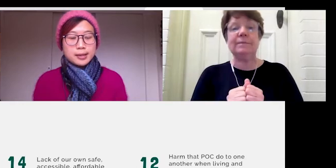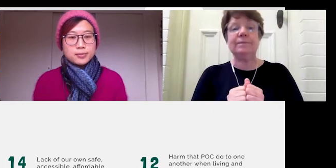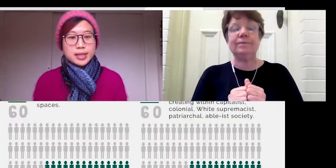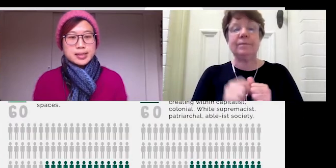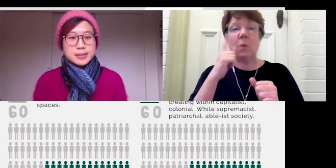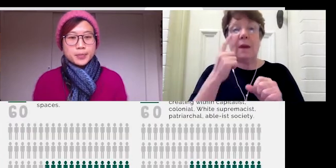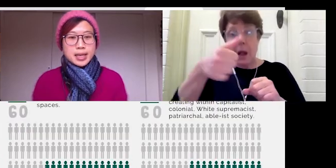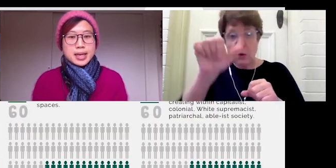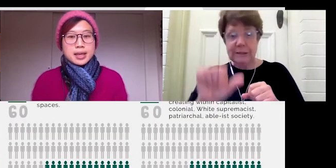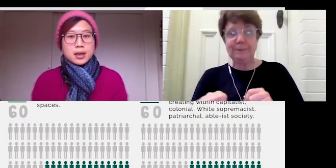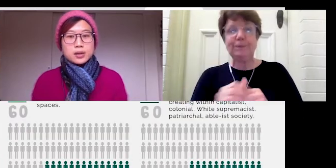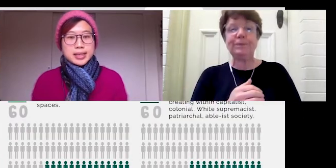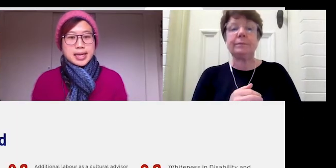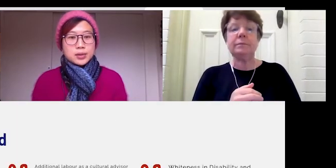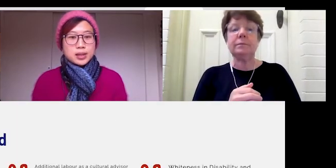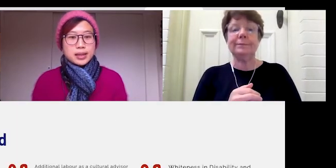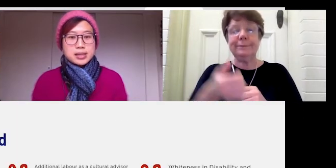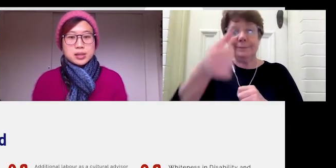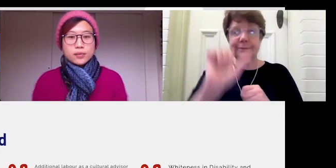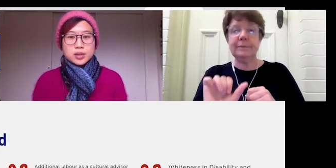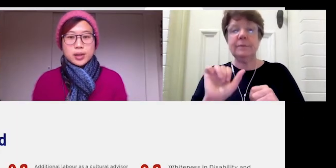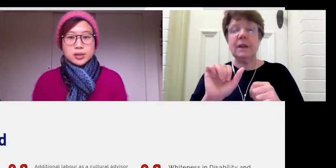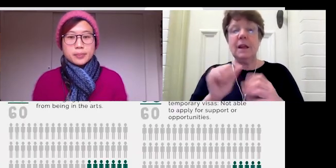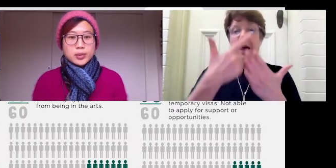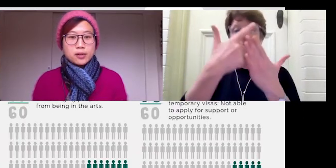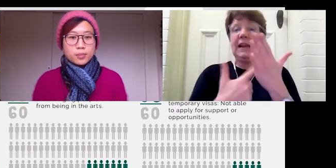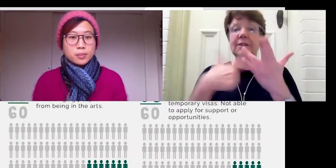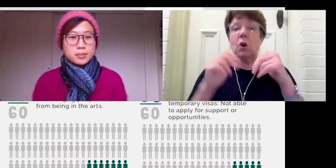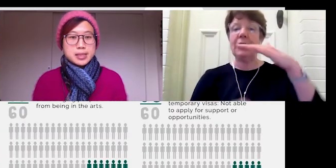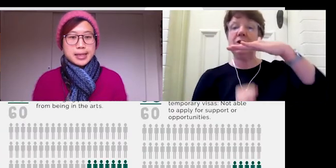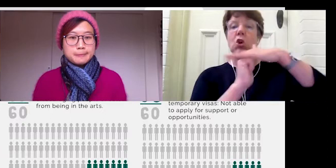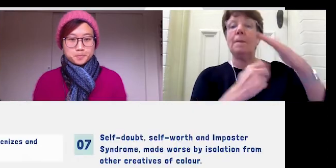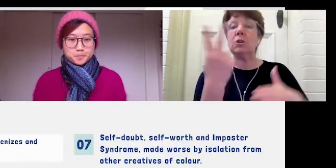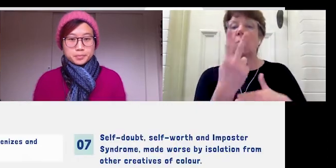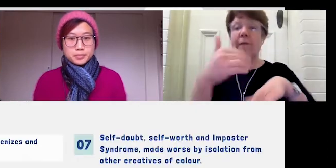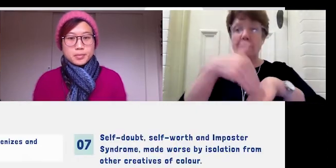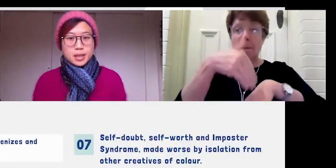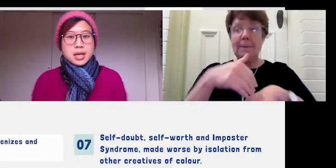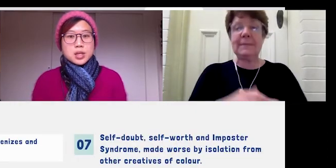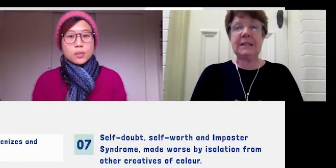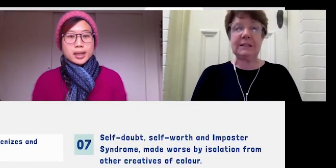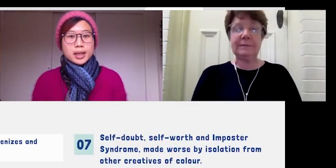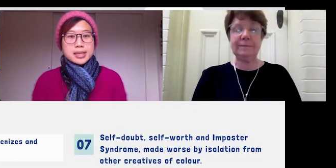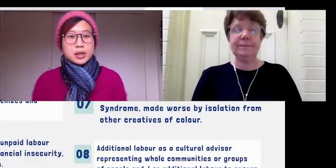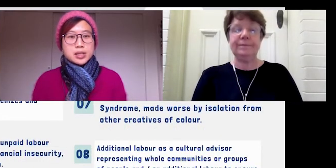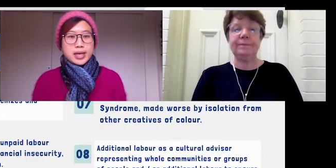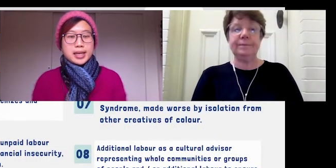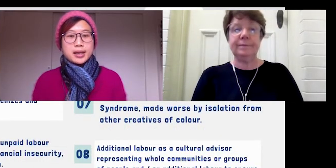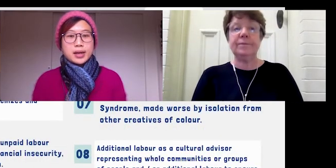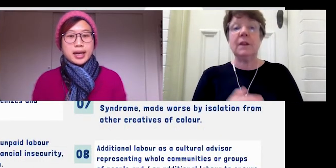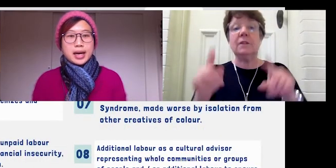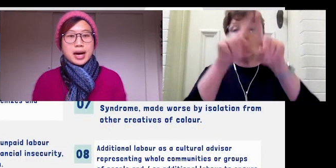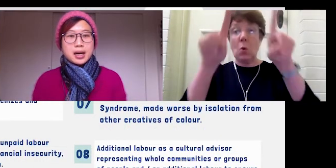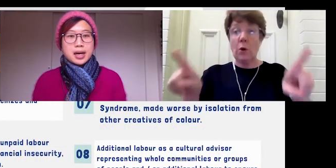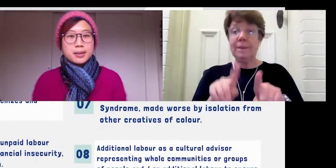down, Francis? All the way down to the list of the top 12 problems. Yeah. So what is on the screen